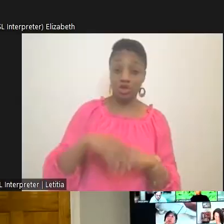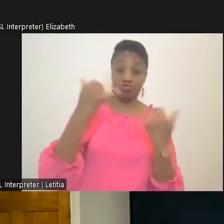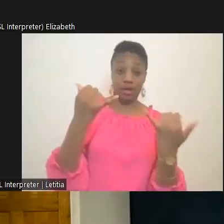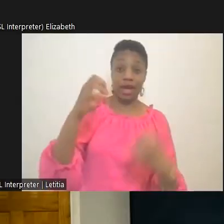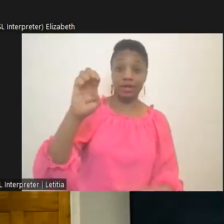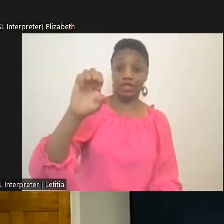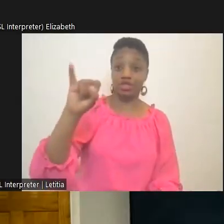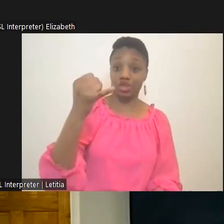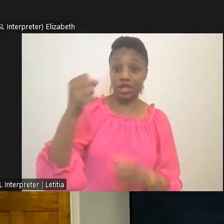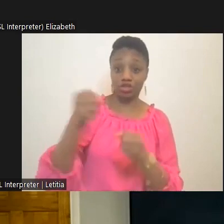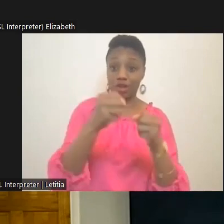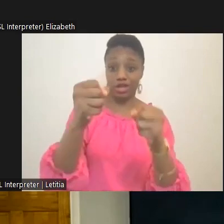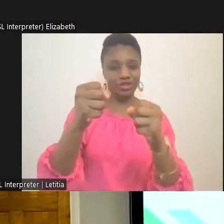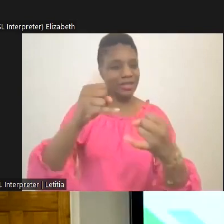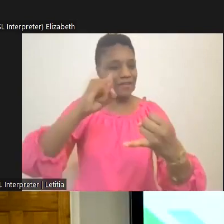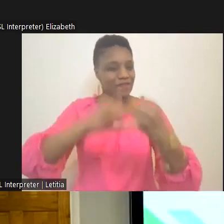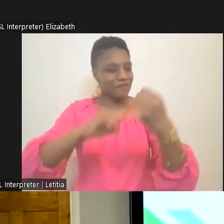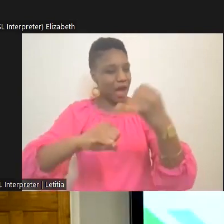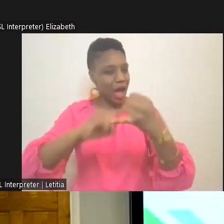its final steps, I hope.